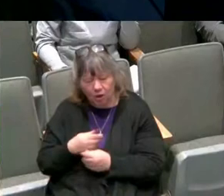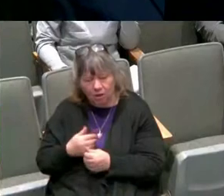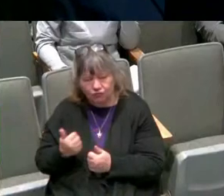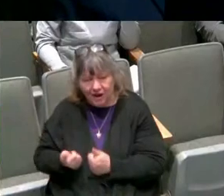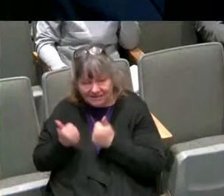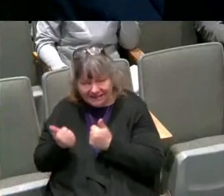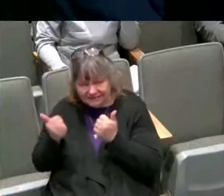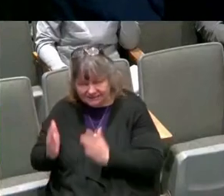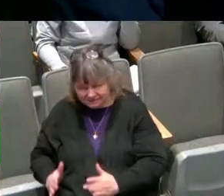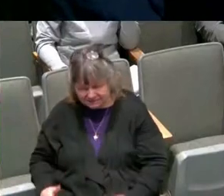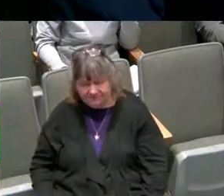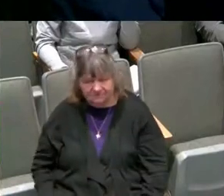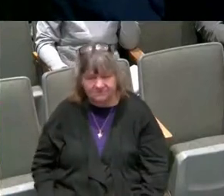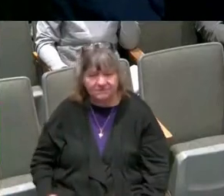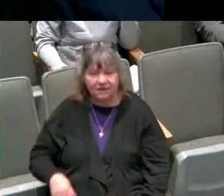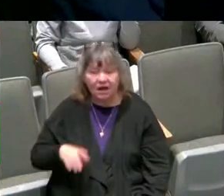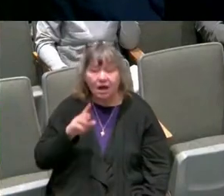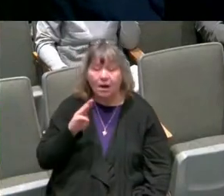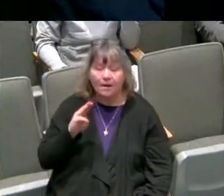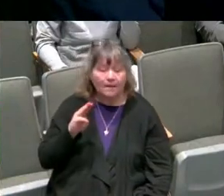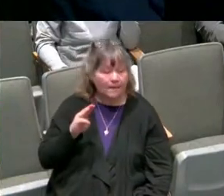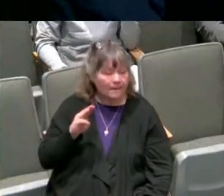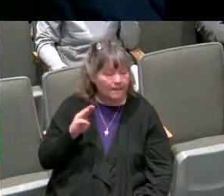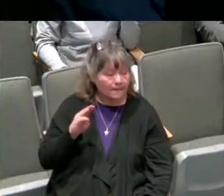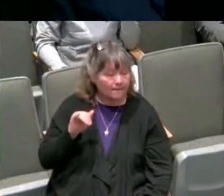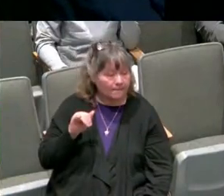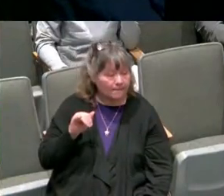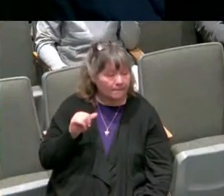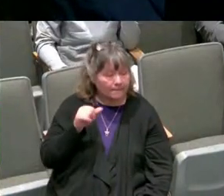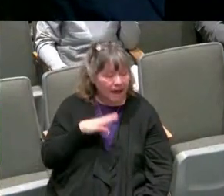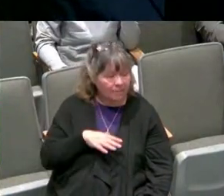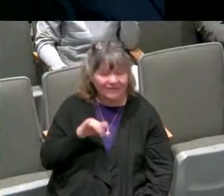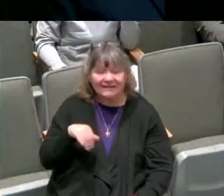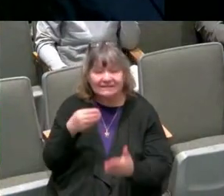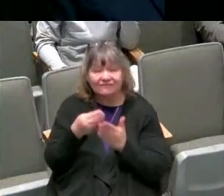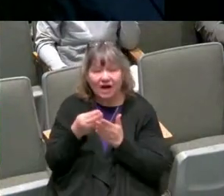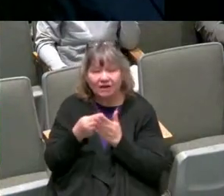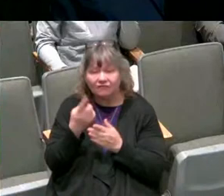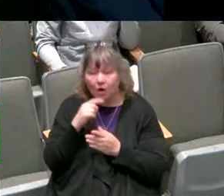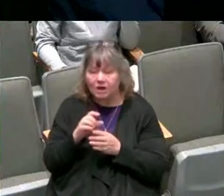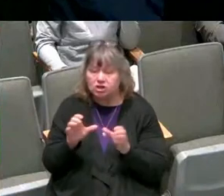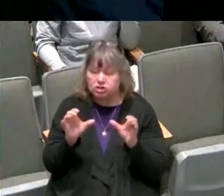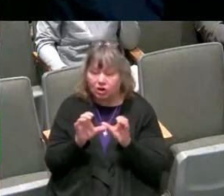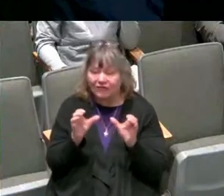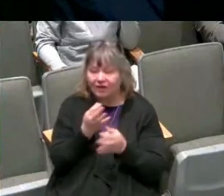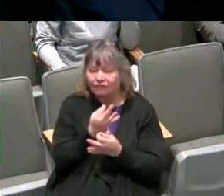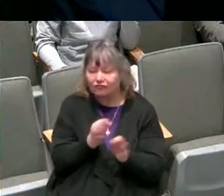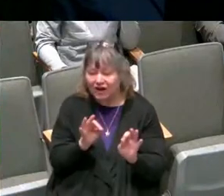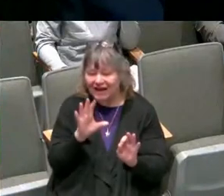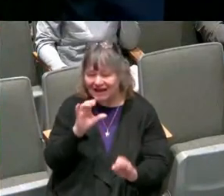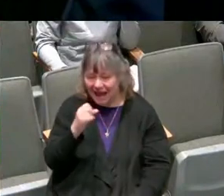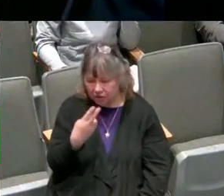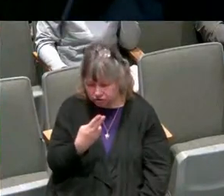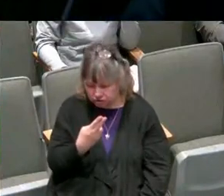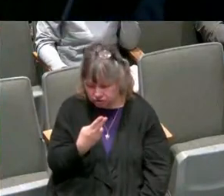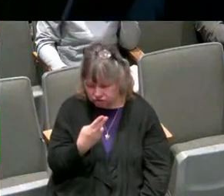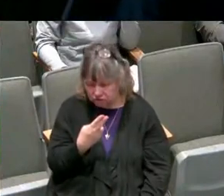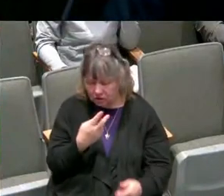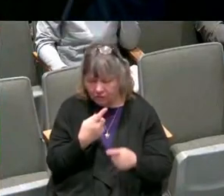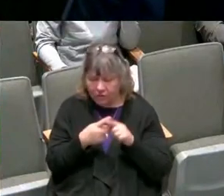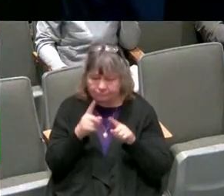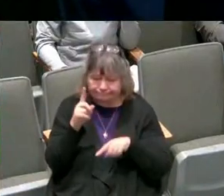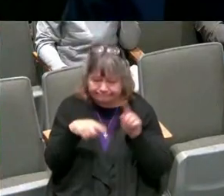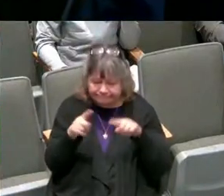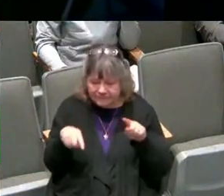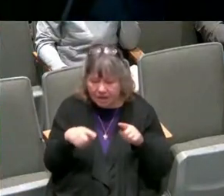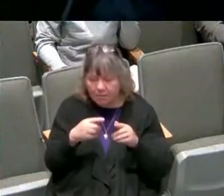Mata moderator Tim O'Leary Chief Financial Officer so this funding comes out of certified free cash which comes from a number